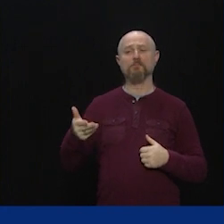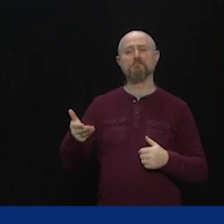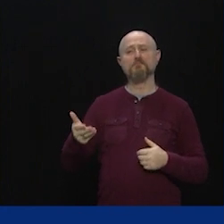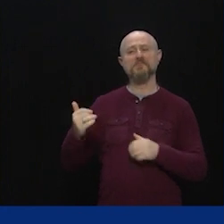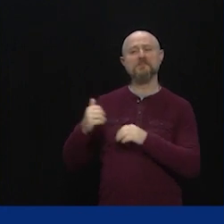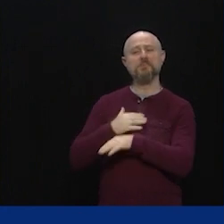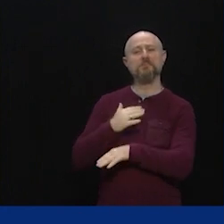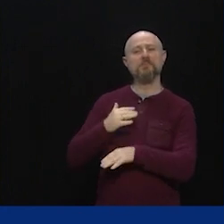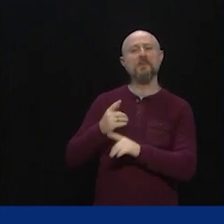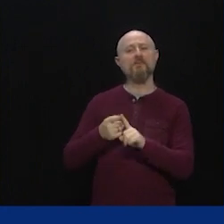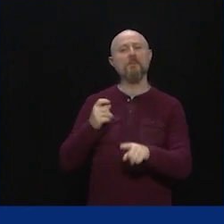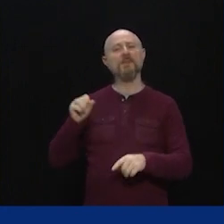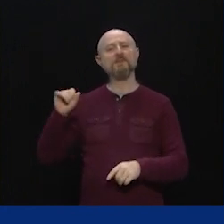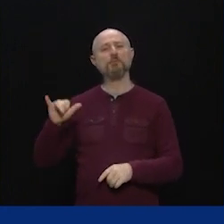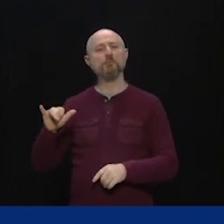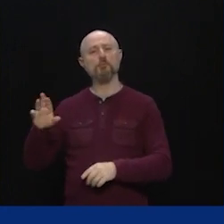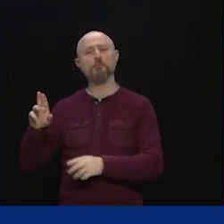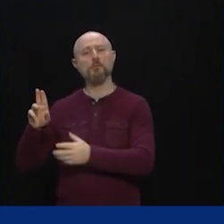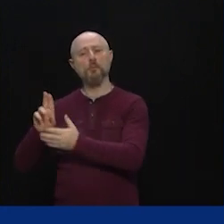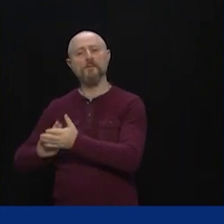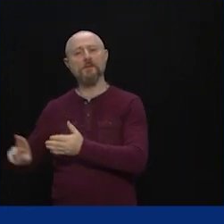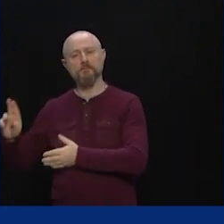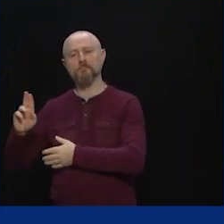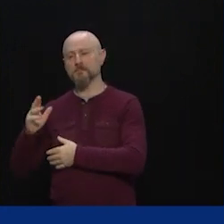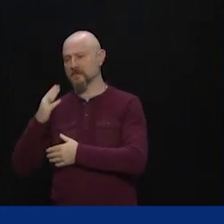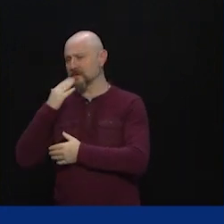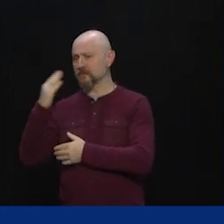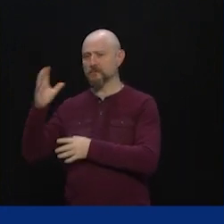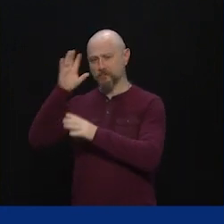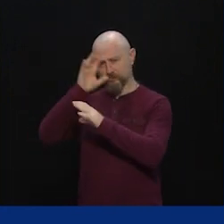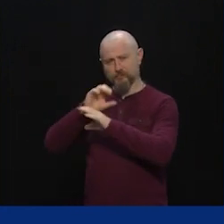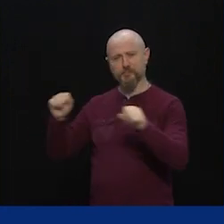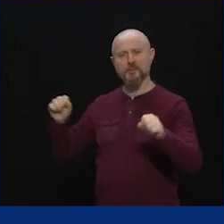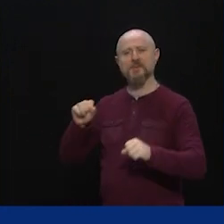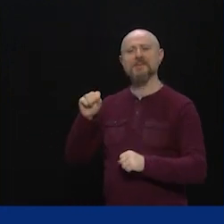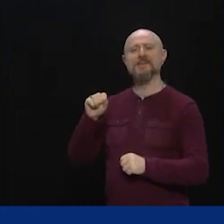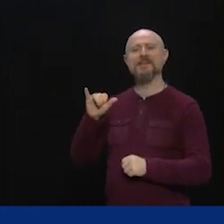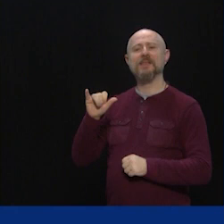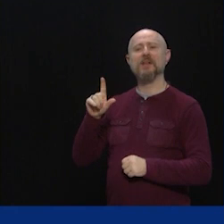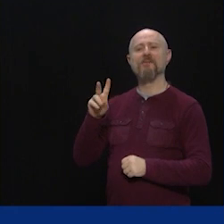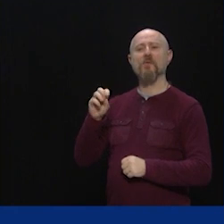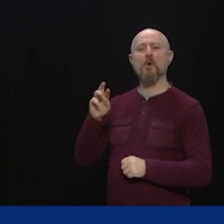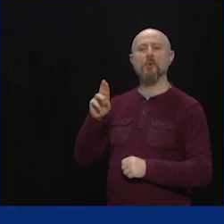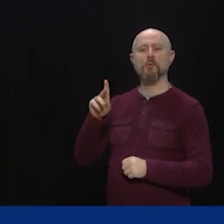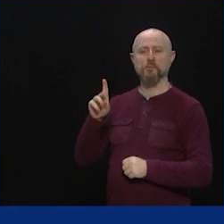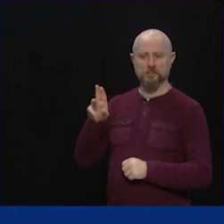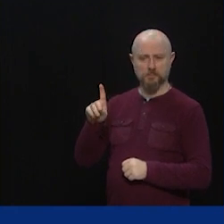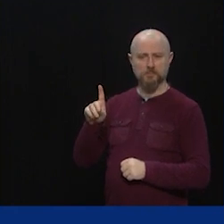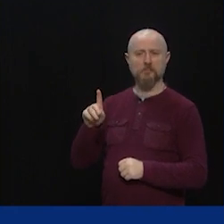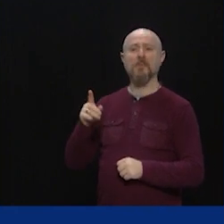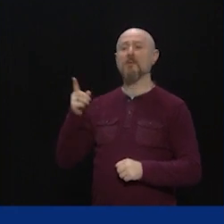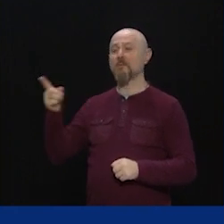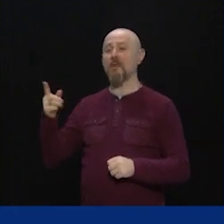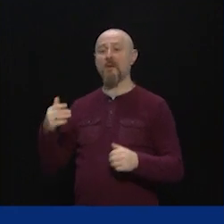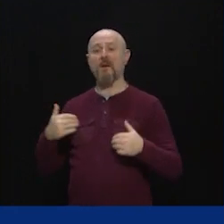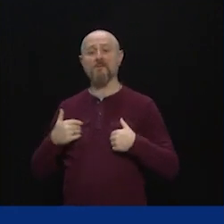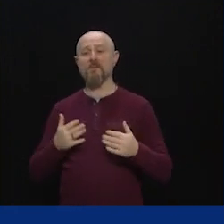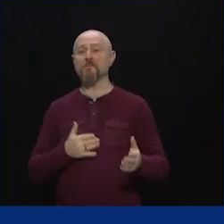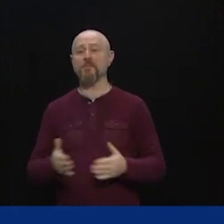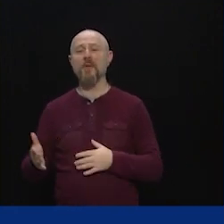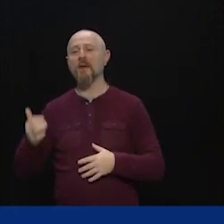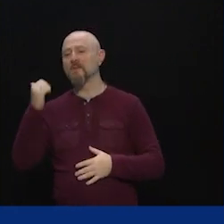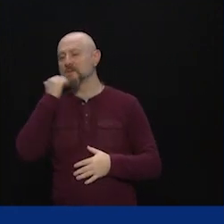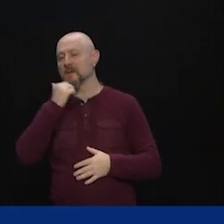Ken Suvarode for approaching us and saying, we have a plan. We tested 4,000 students a day on our